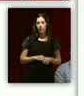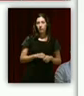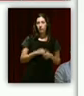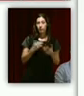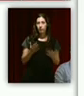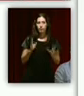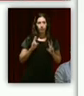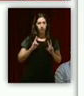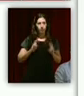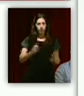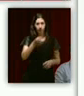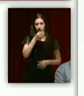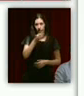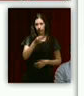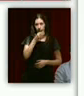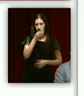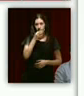rules.